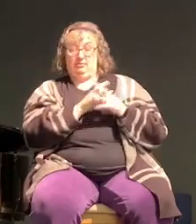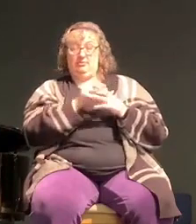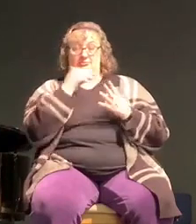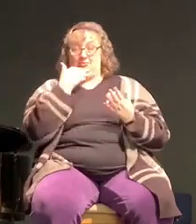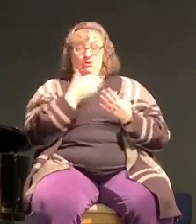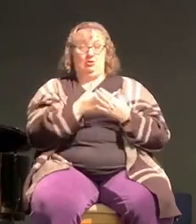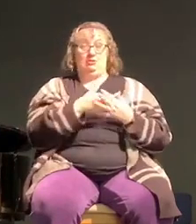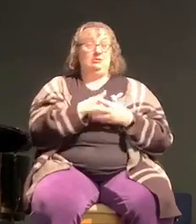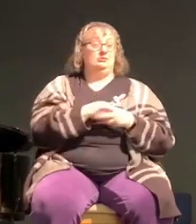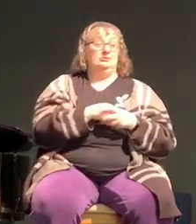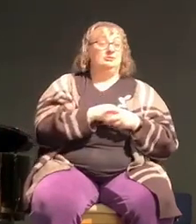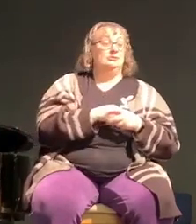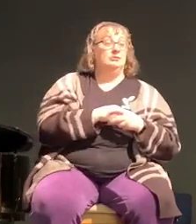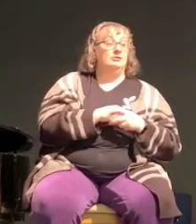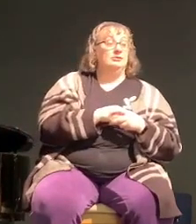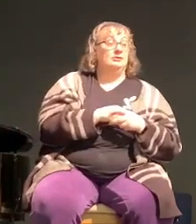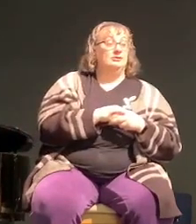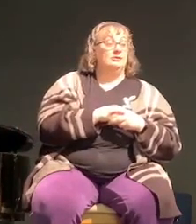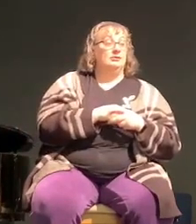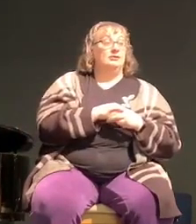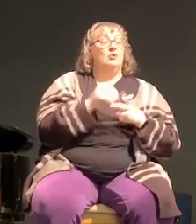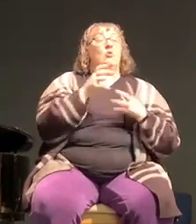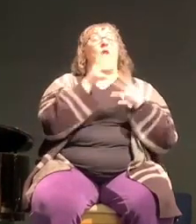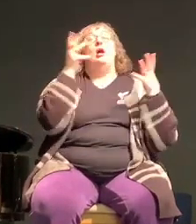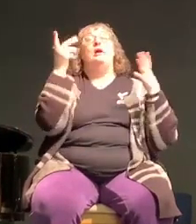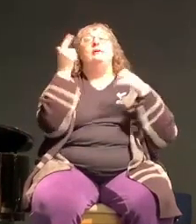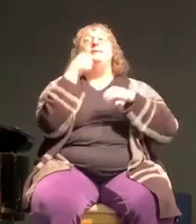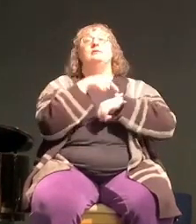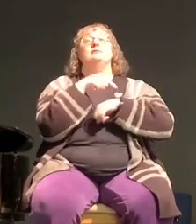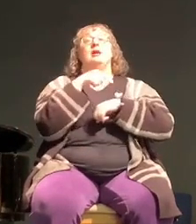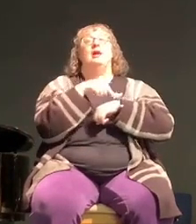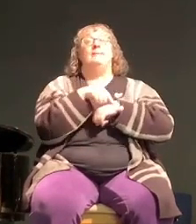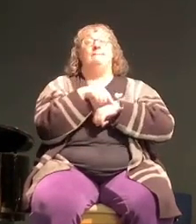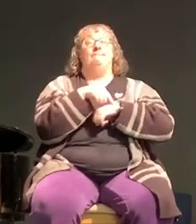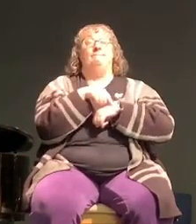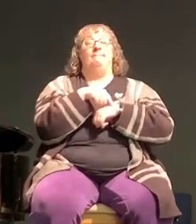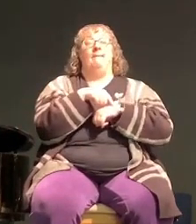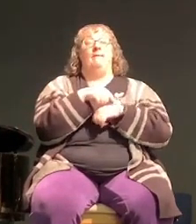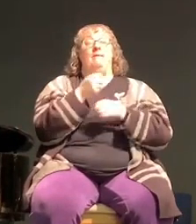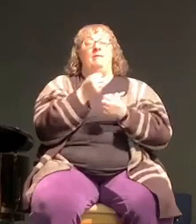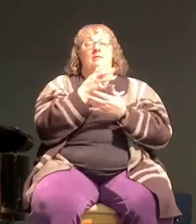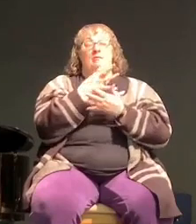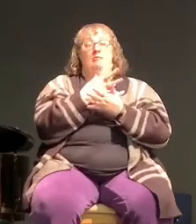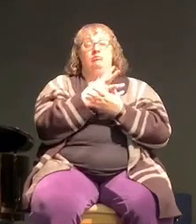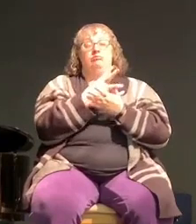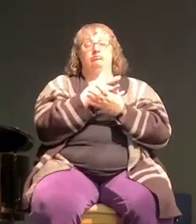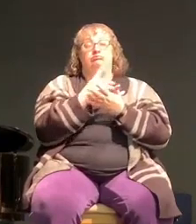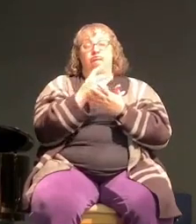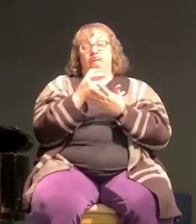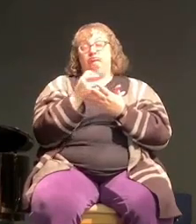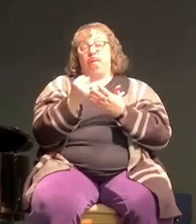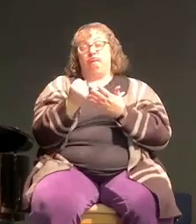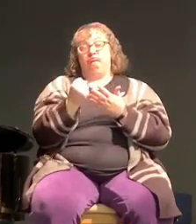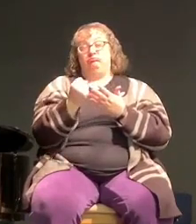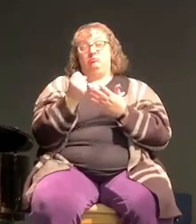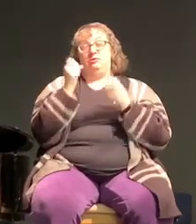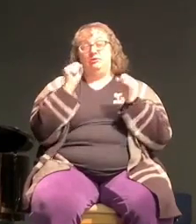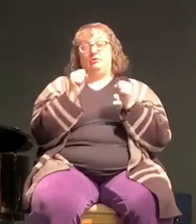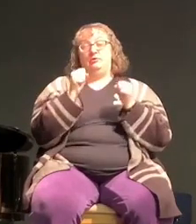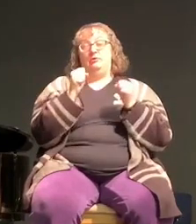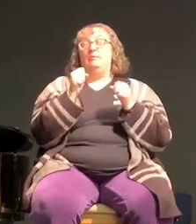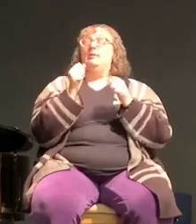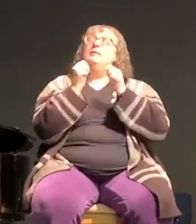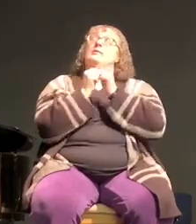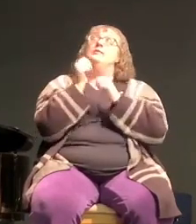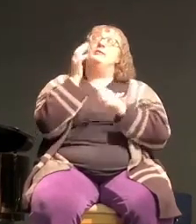good. I've got way too much time just wasting away. And I could be spending it with